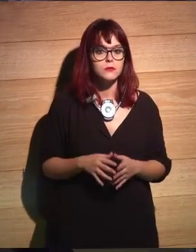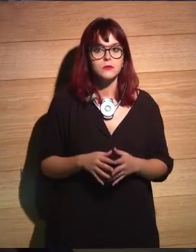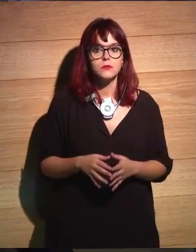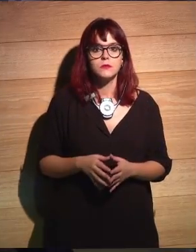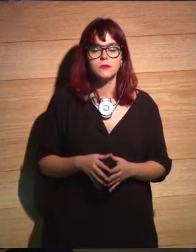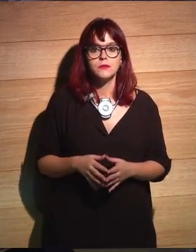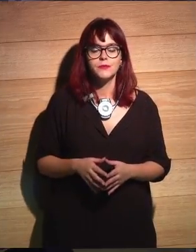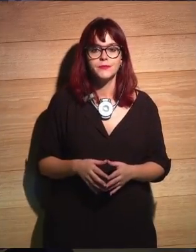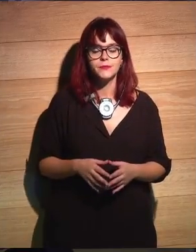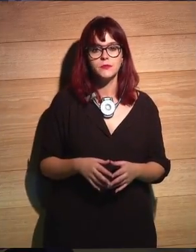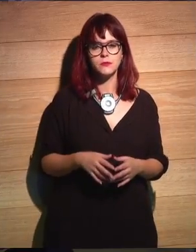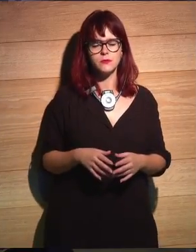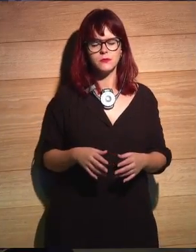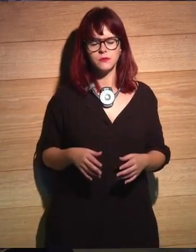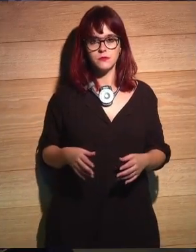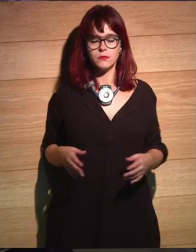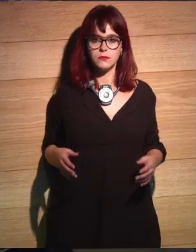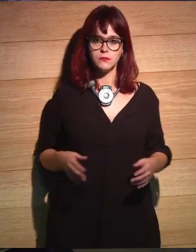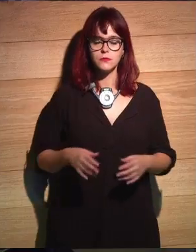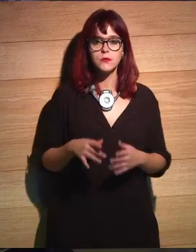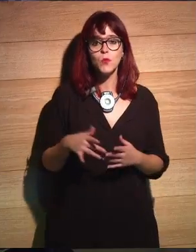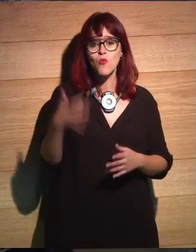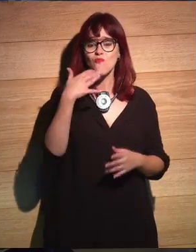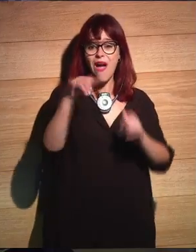this. Of course.